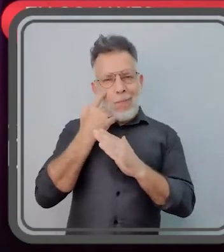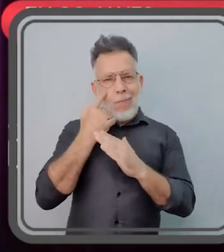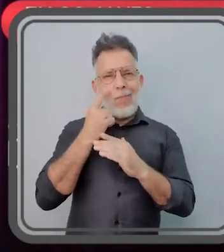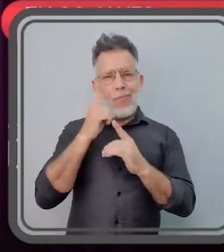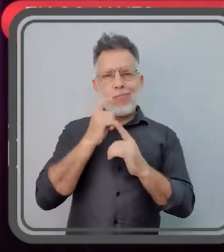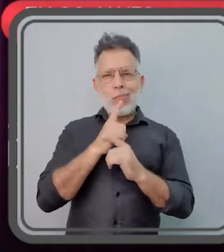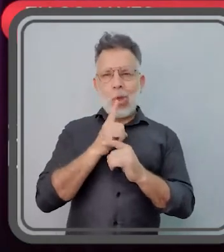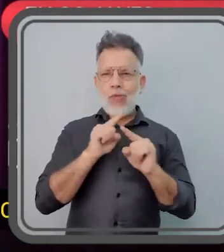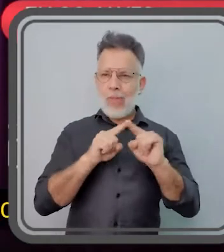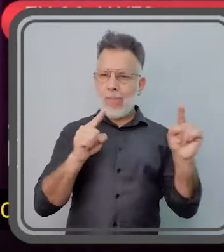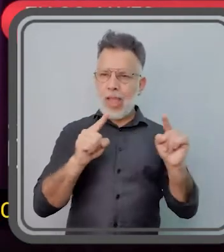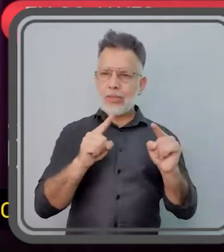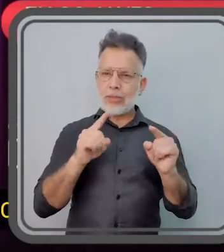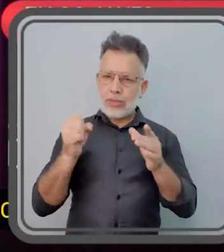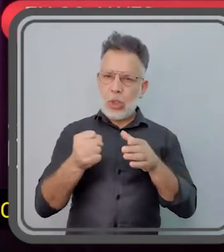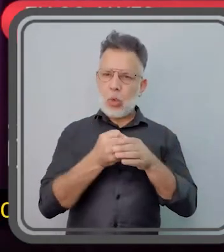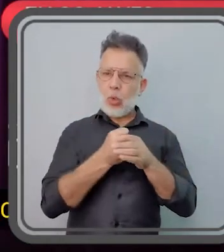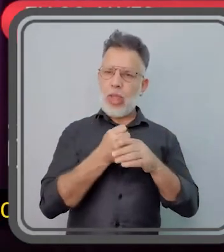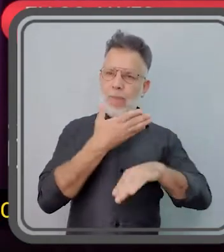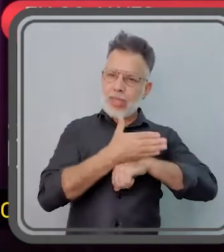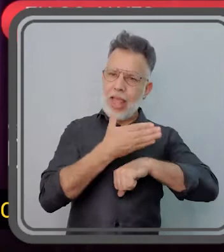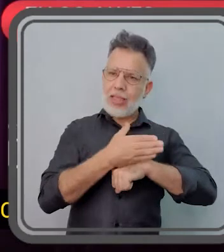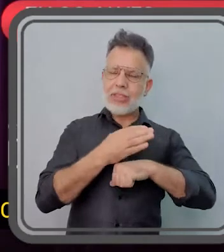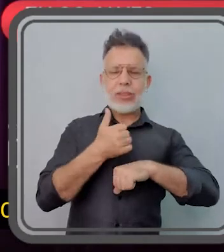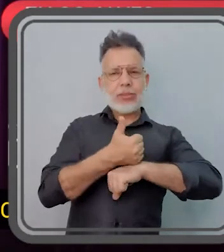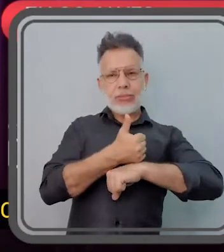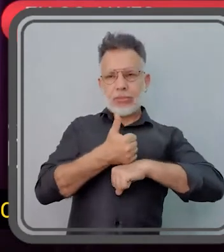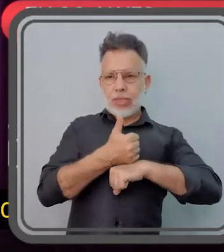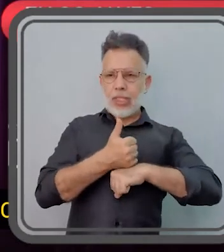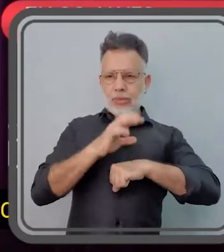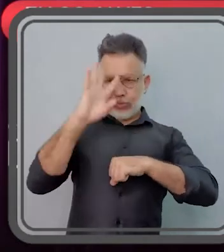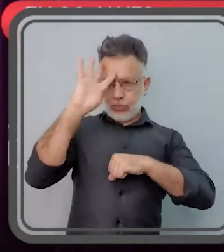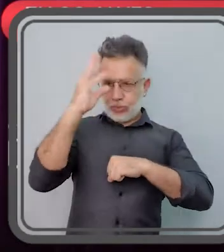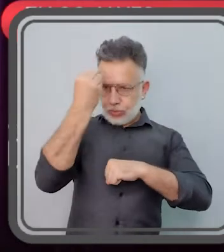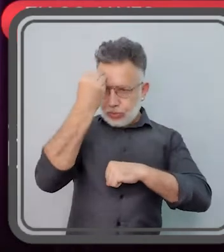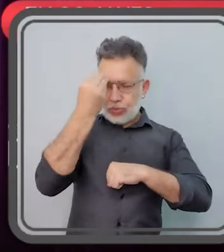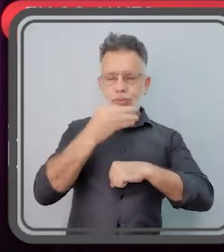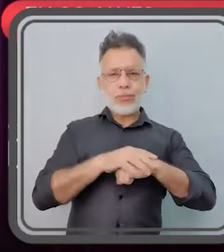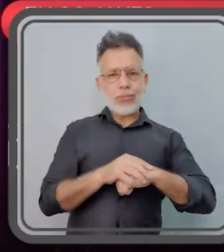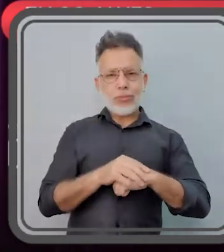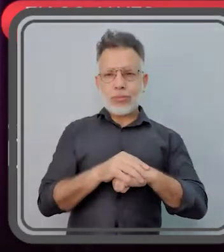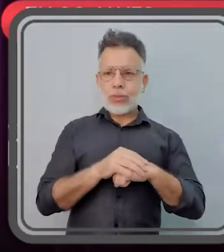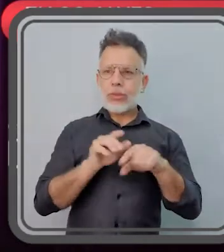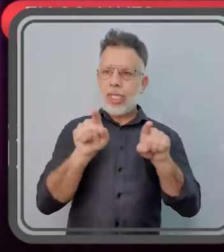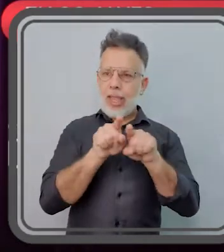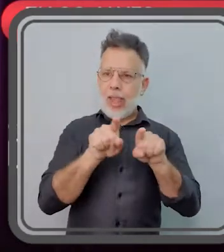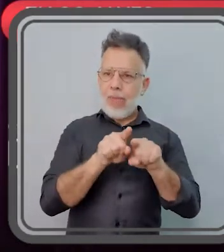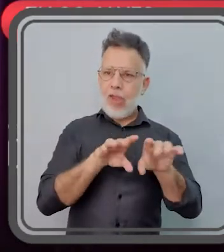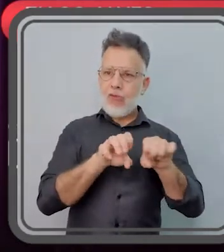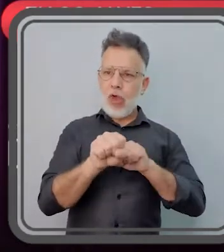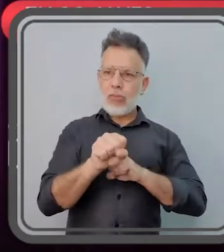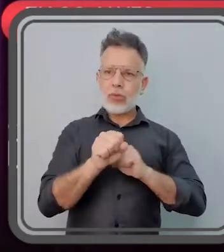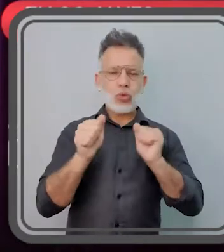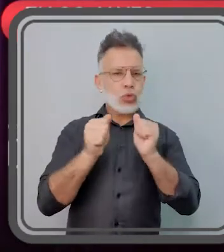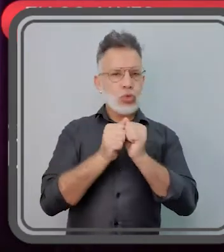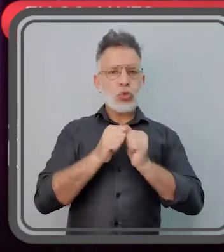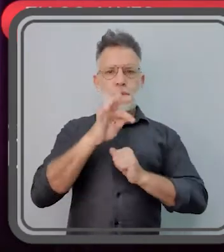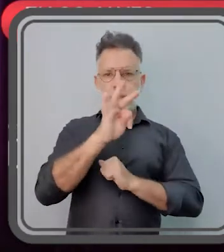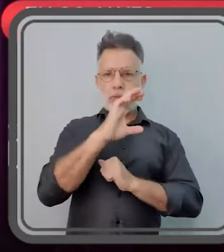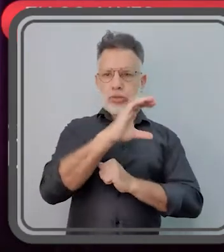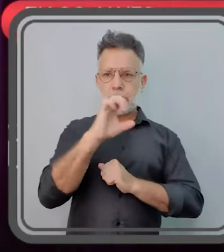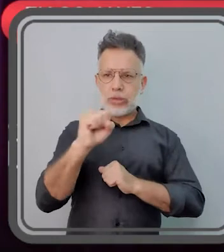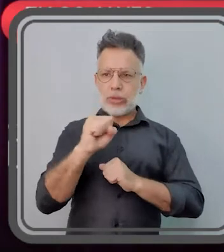package, which includes technical skills, soft skills, life skills. And then, you know, then they join